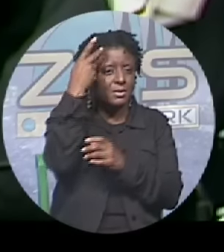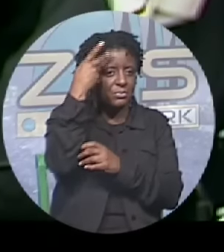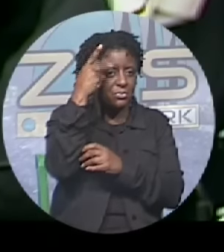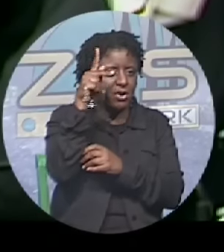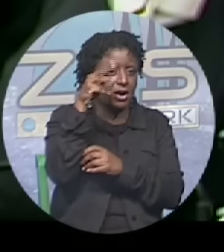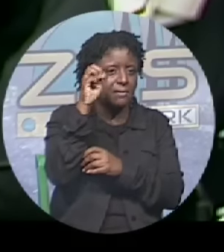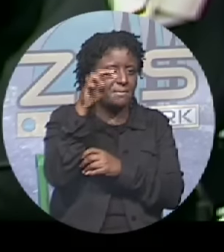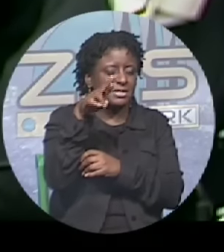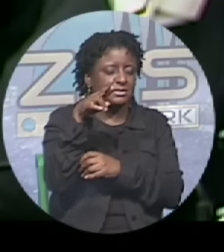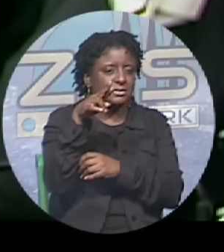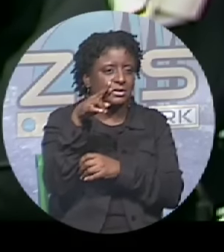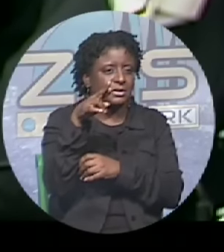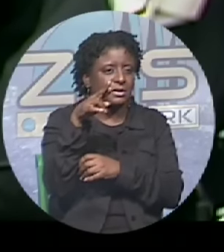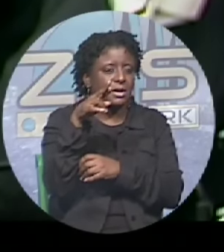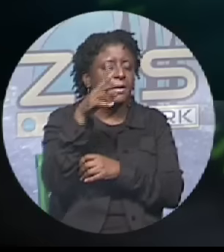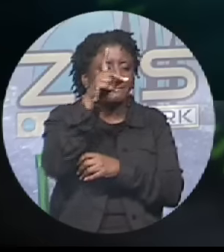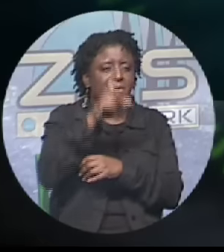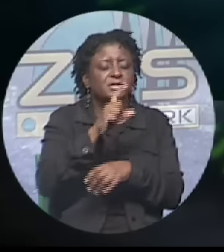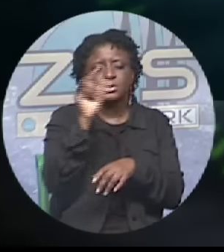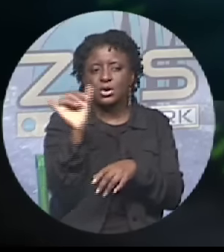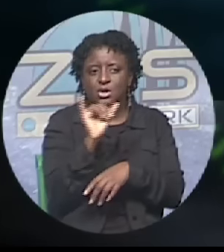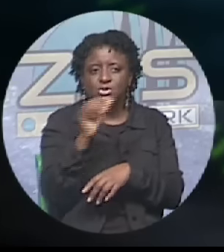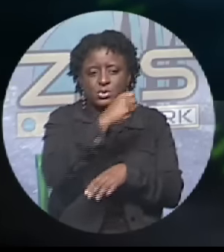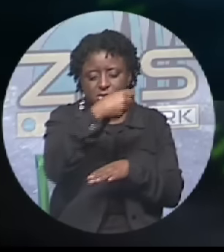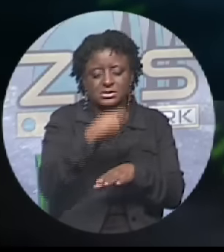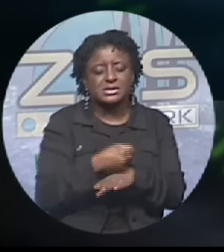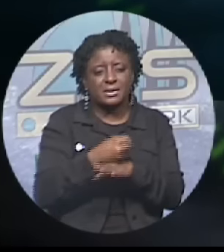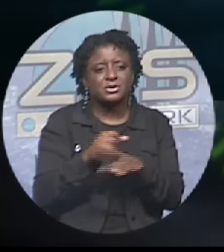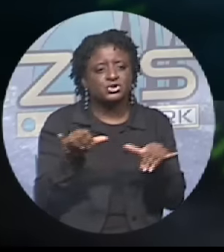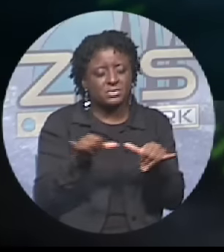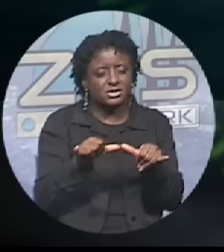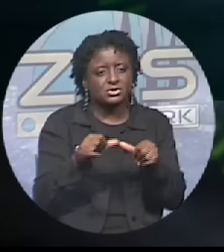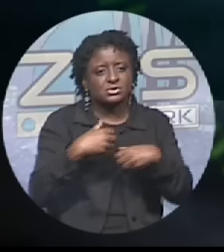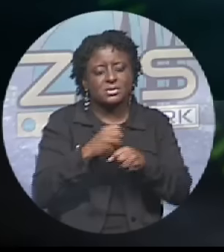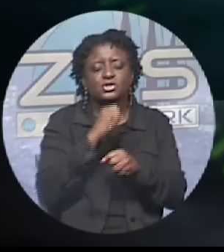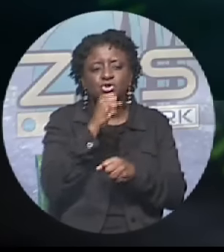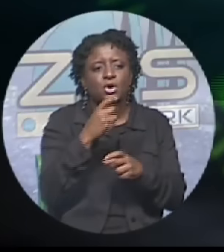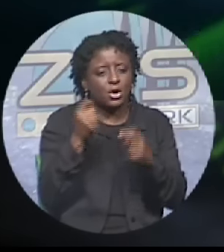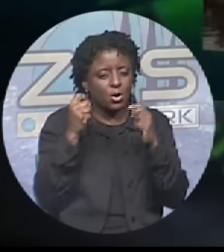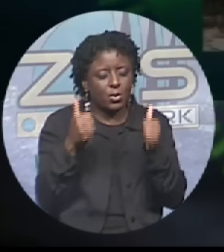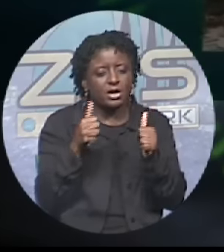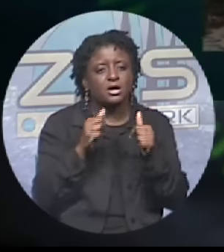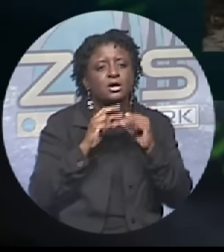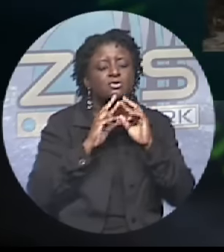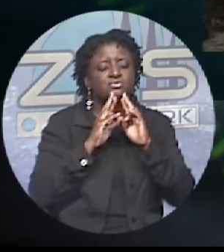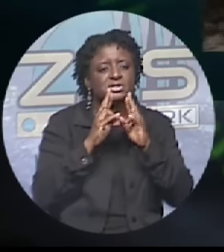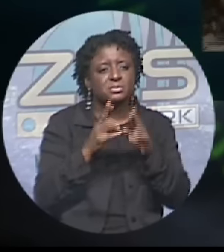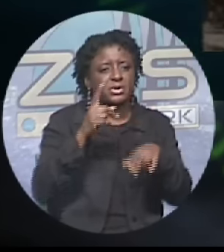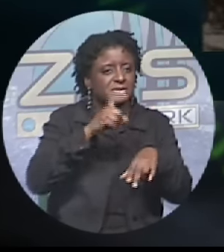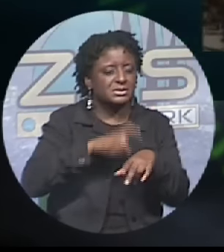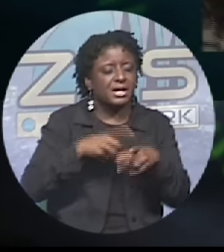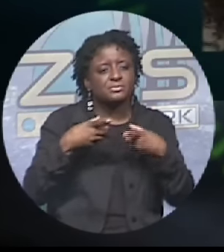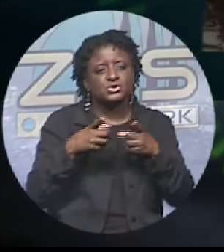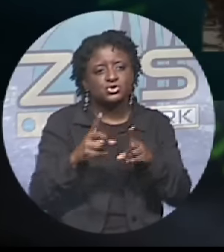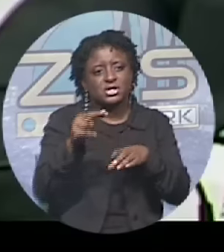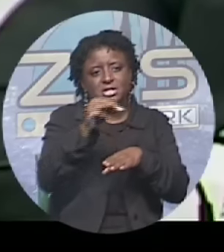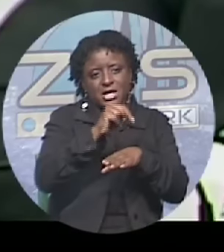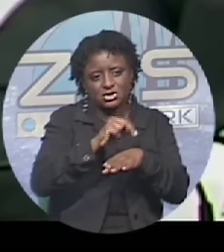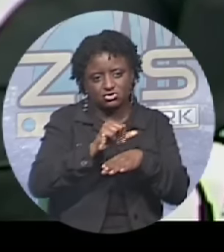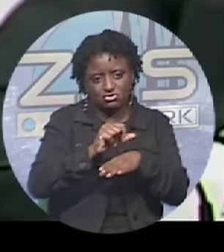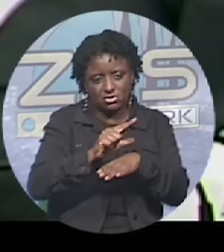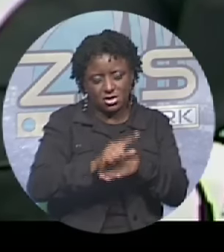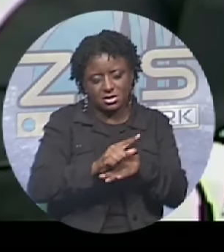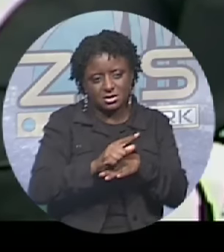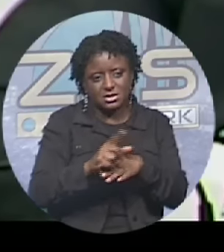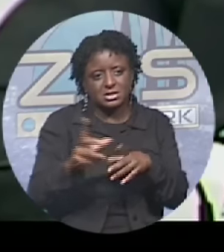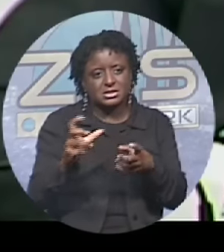that the government will also have to establish measures to ensure that there is a quicker response time during natural disasters. To make